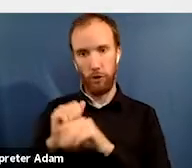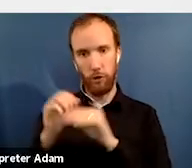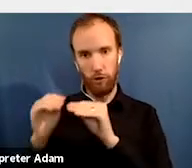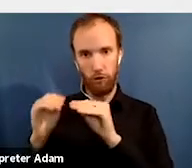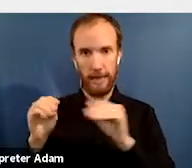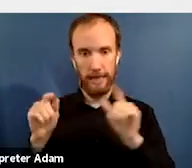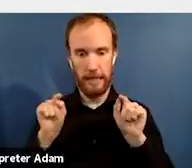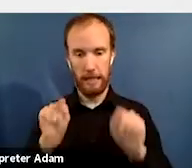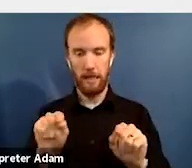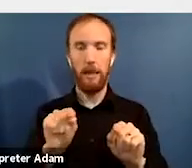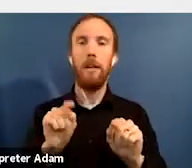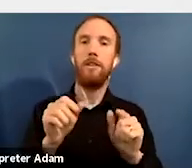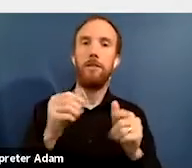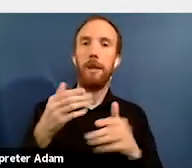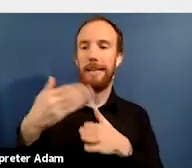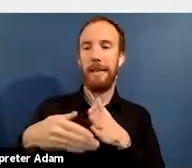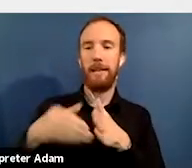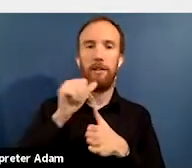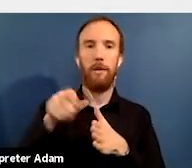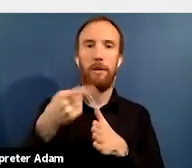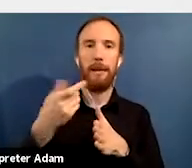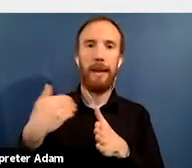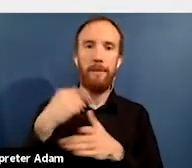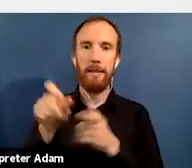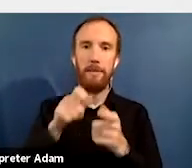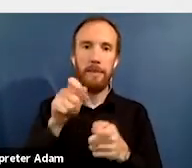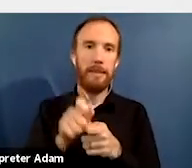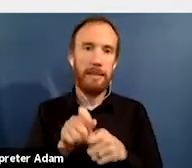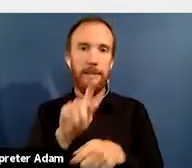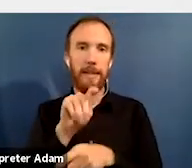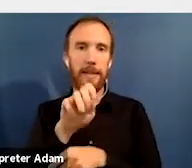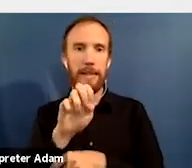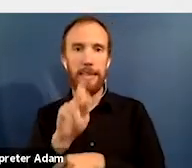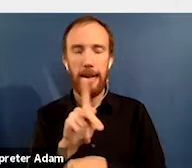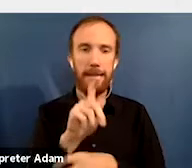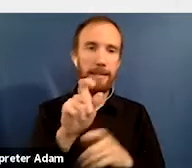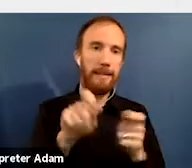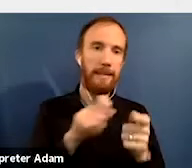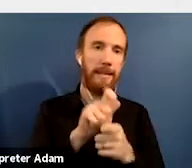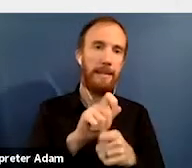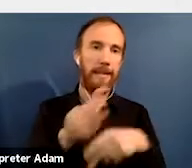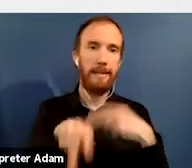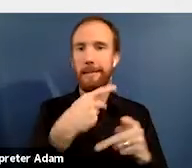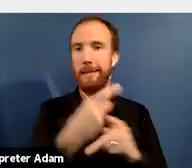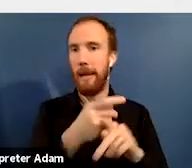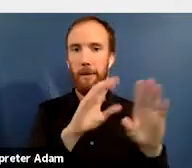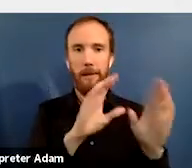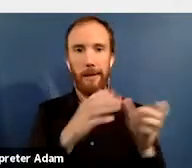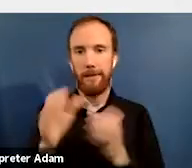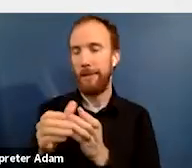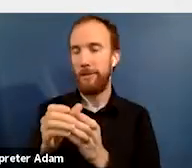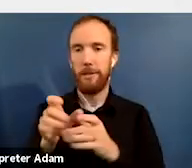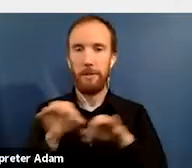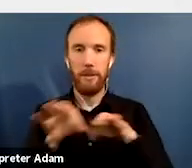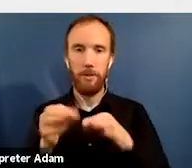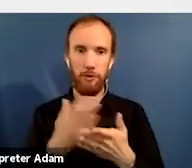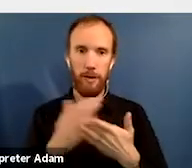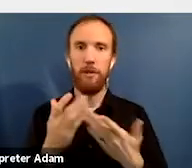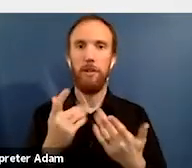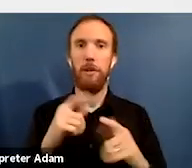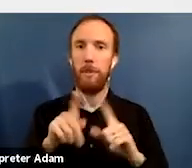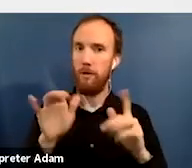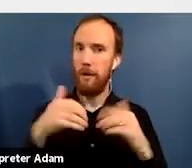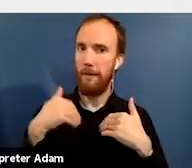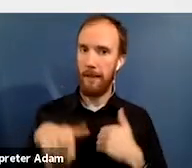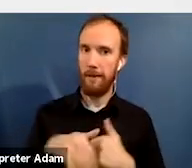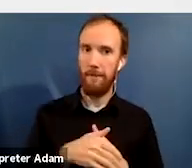your task, which may be prediction or classification or regression, but also some level of explanation with it. So explainable AI is one